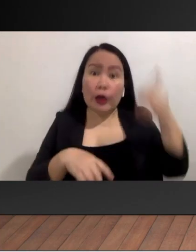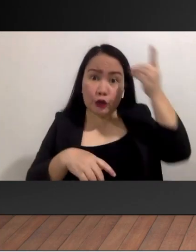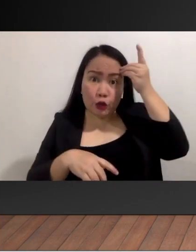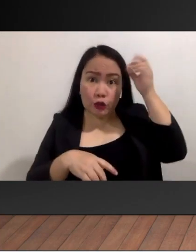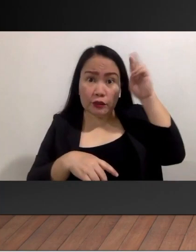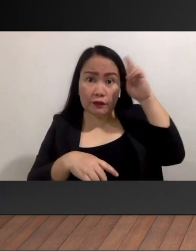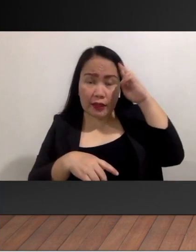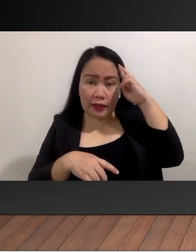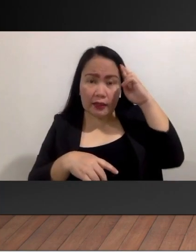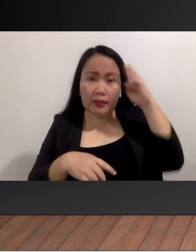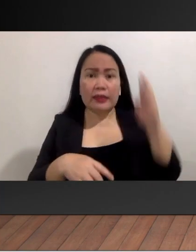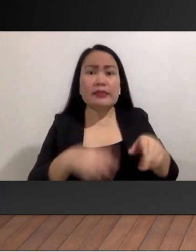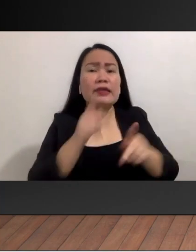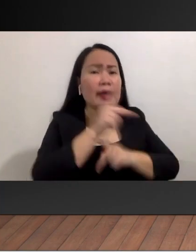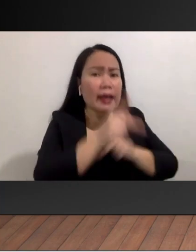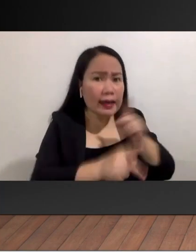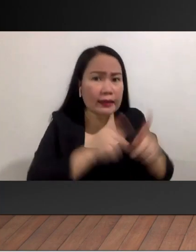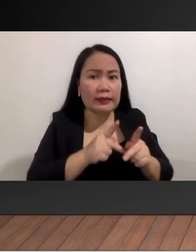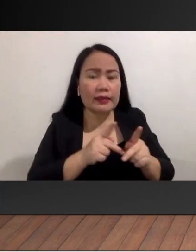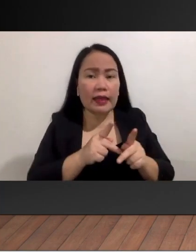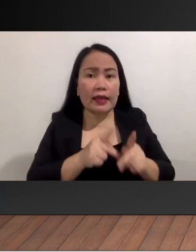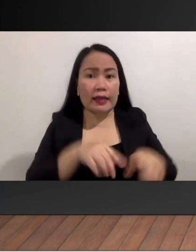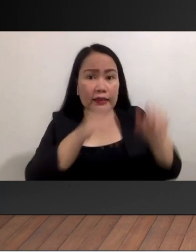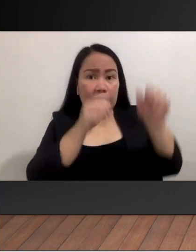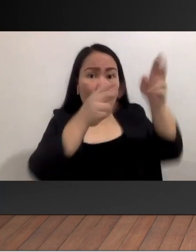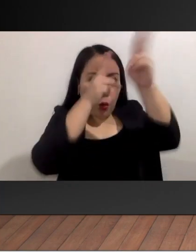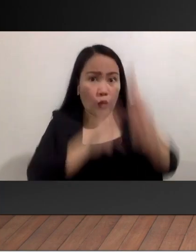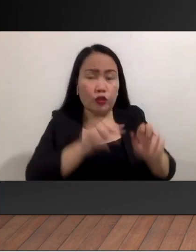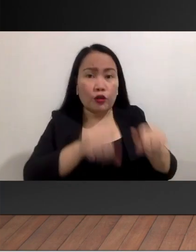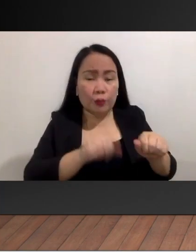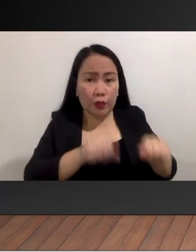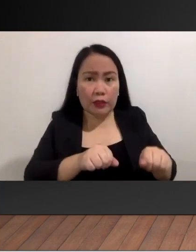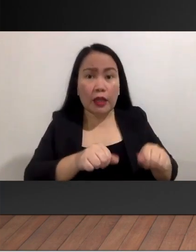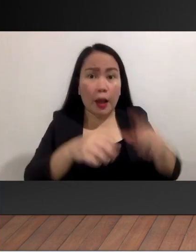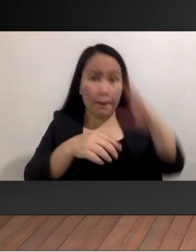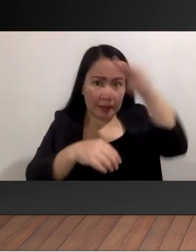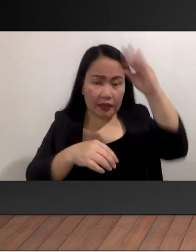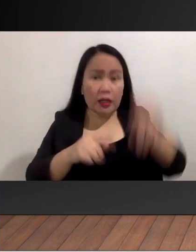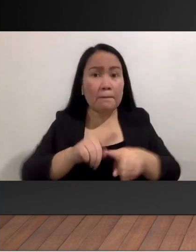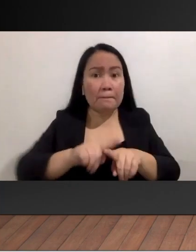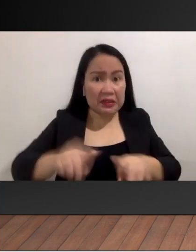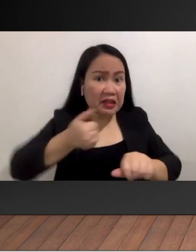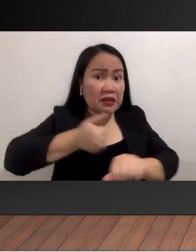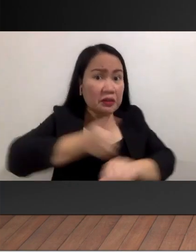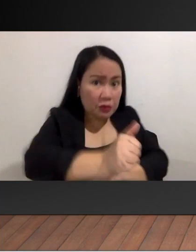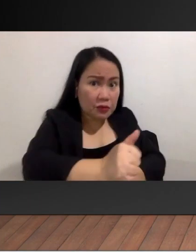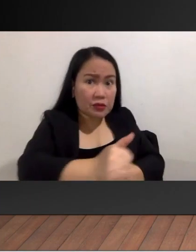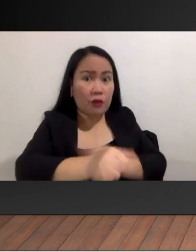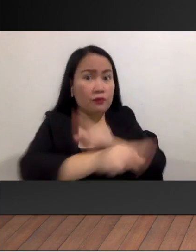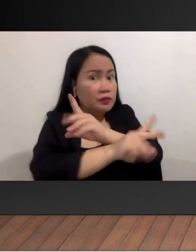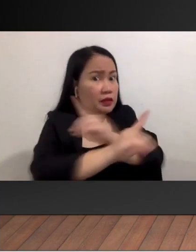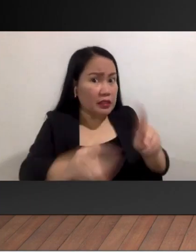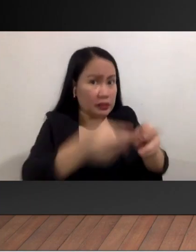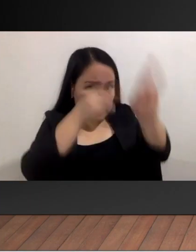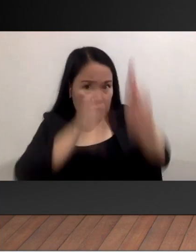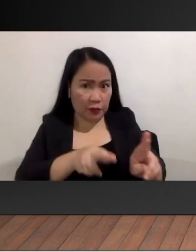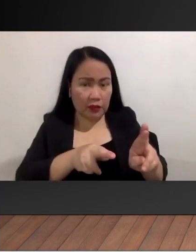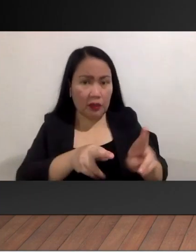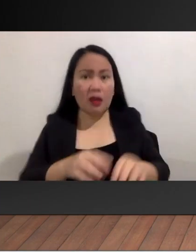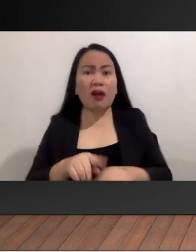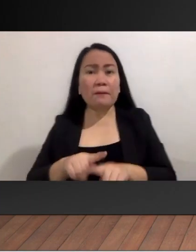dignified man who was accused of blasphemy by his fellow man. But even though he did not do